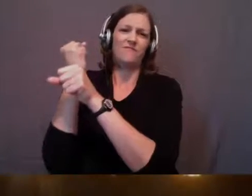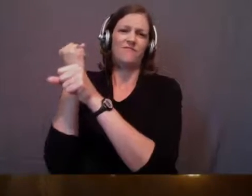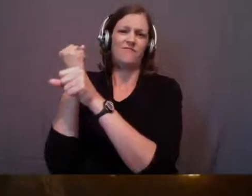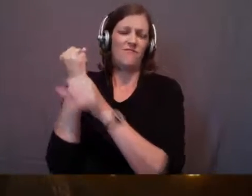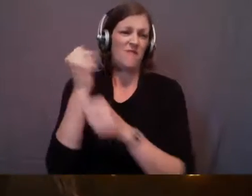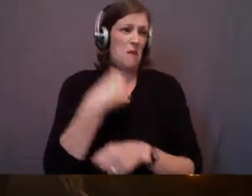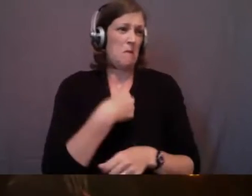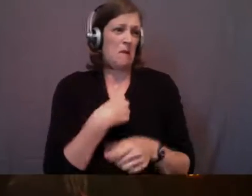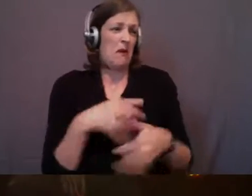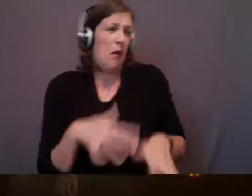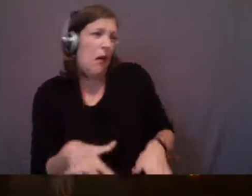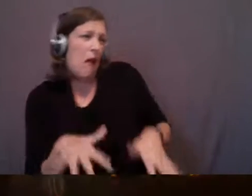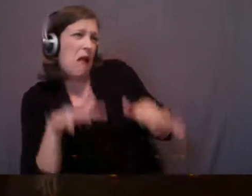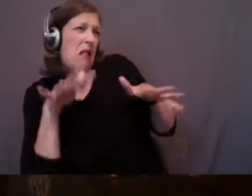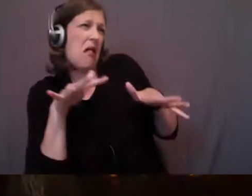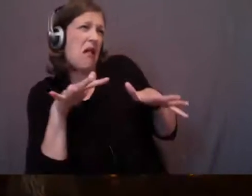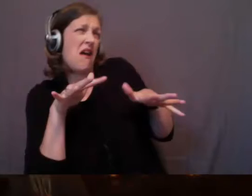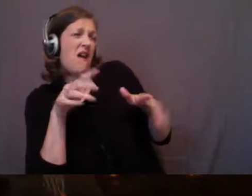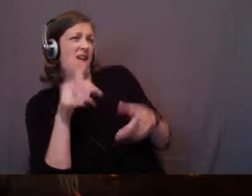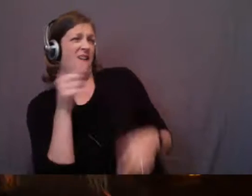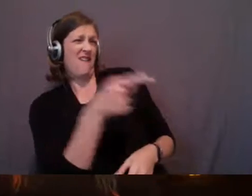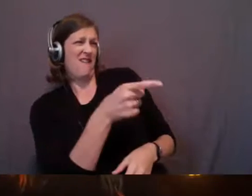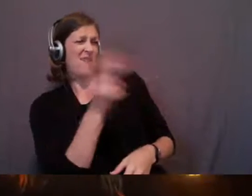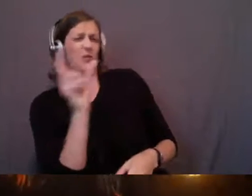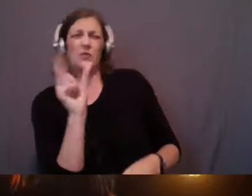I'm not backing down from any